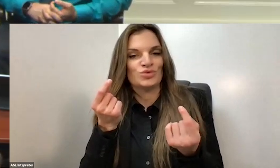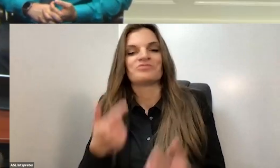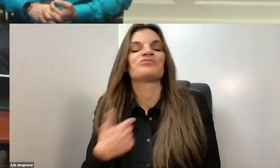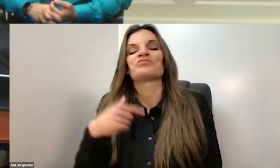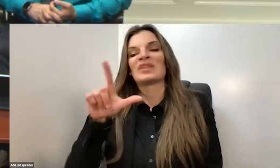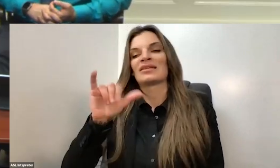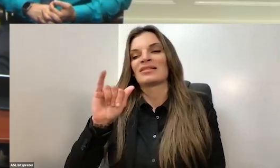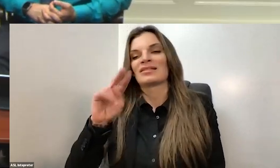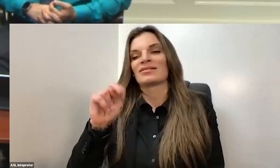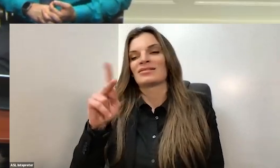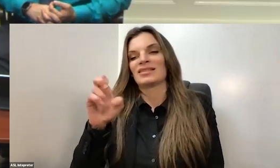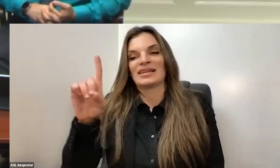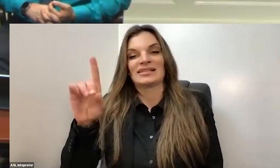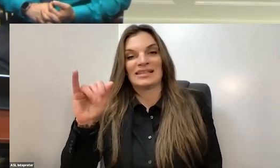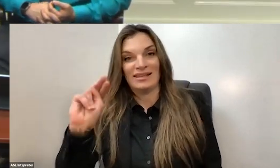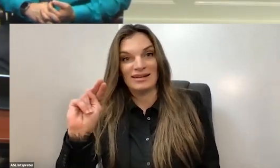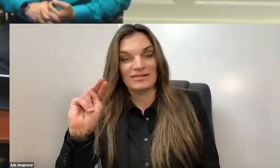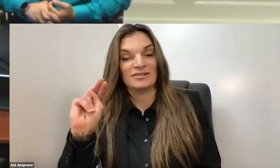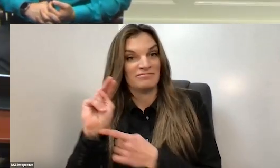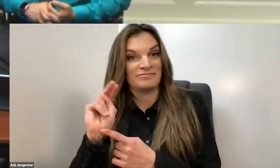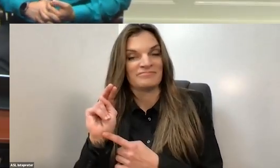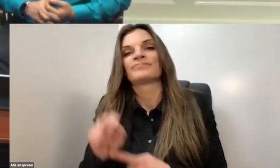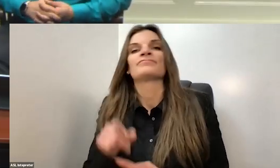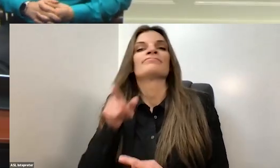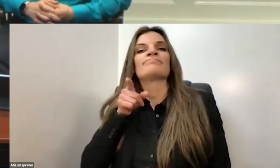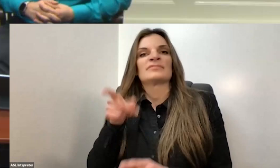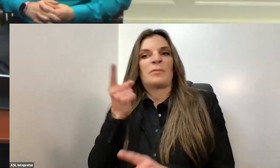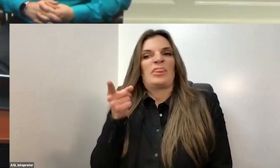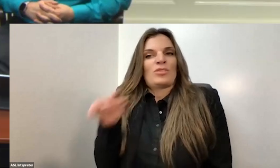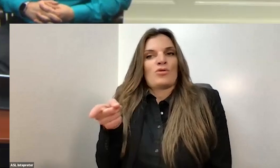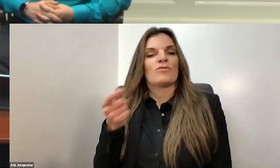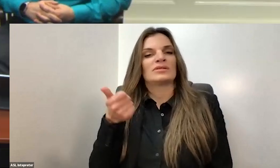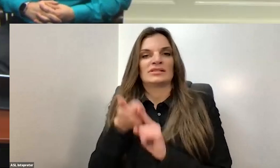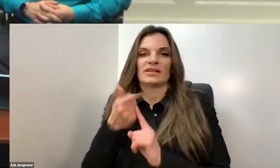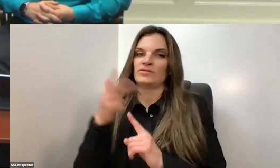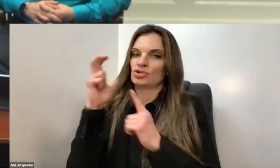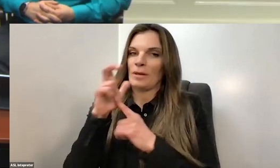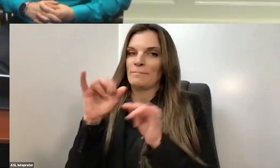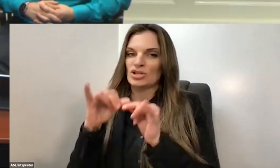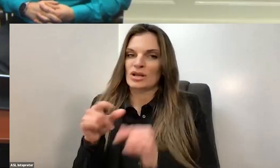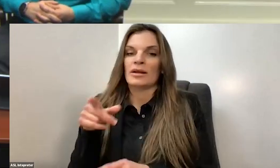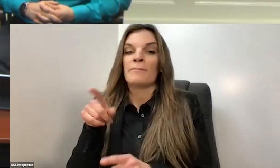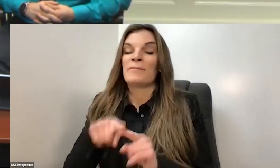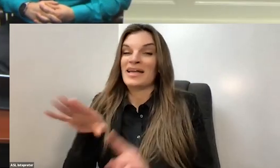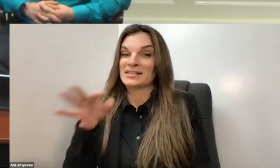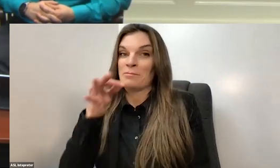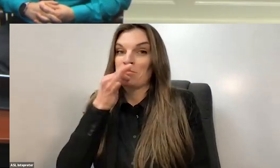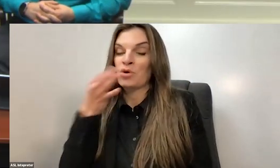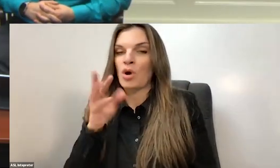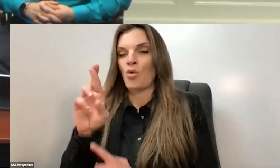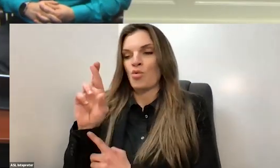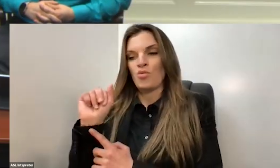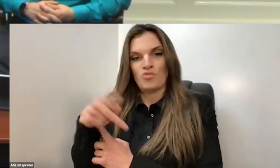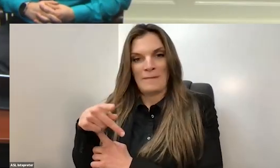who by day is an exceptional engineer, but he also likes to rap. His name is Adam